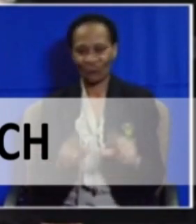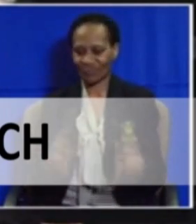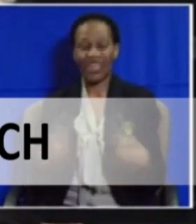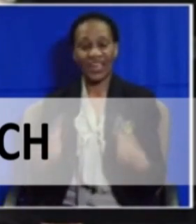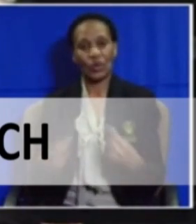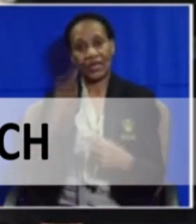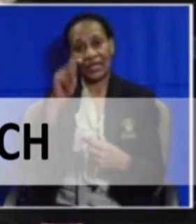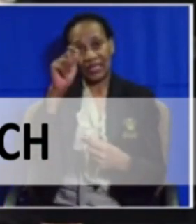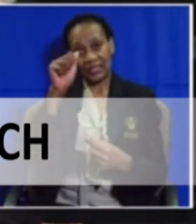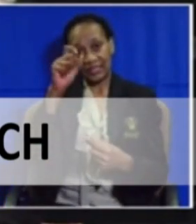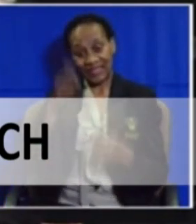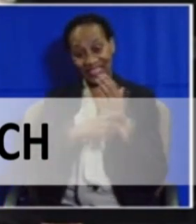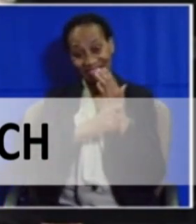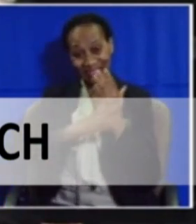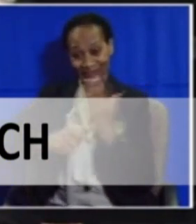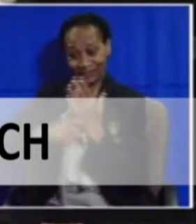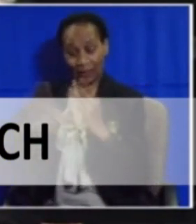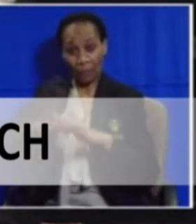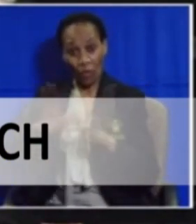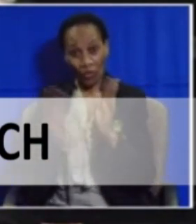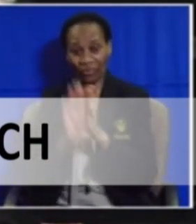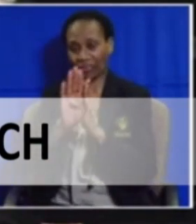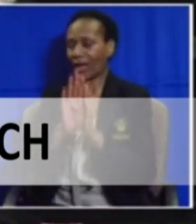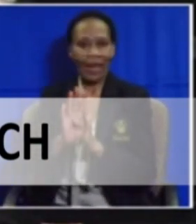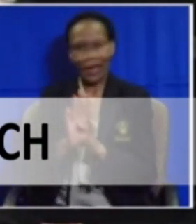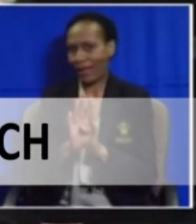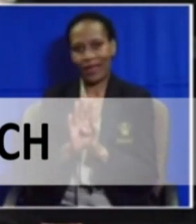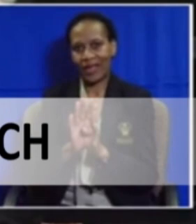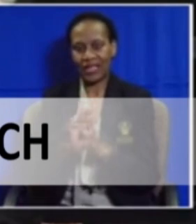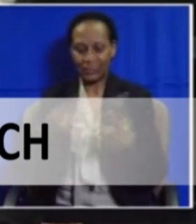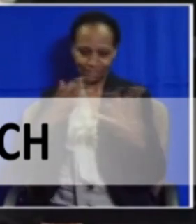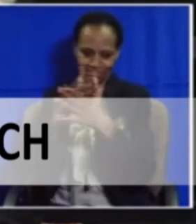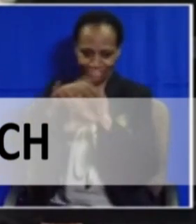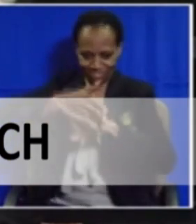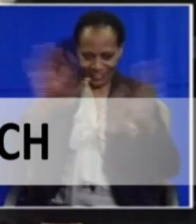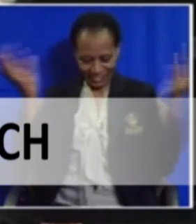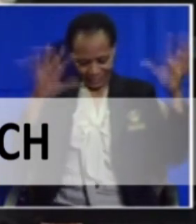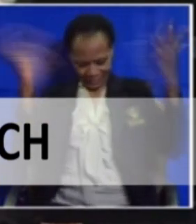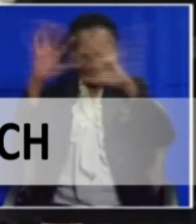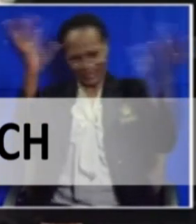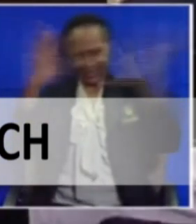taxes and put the recovery at risk.